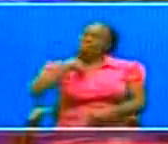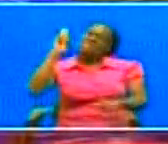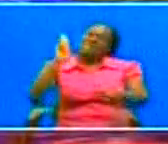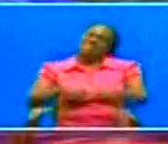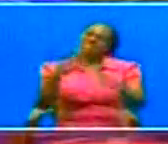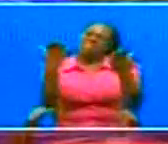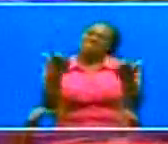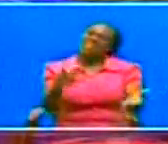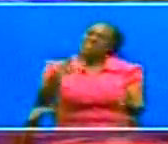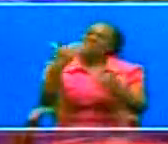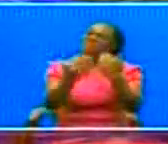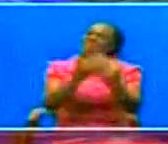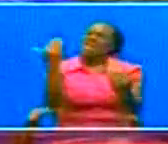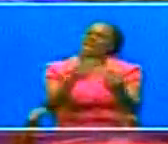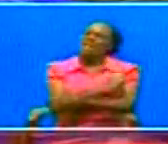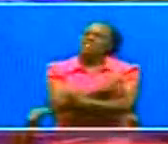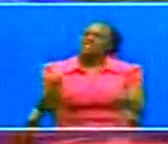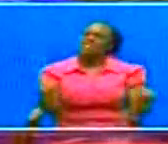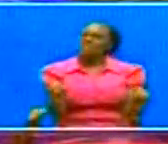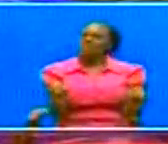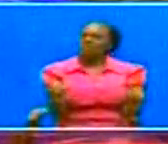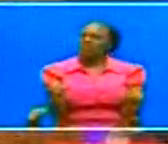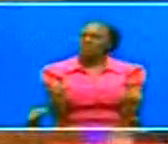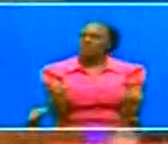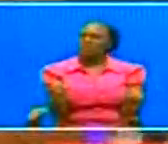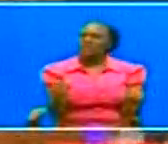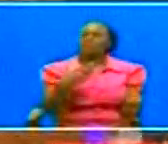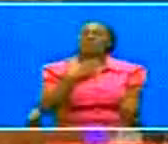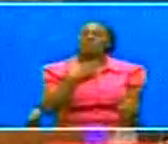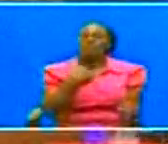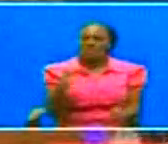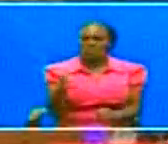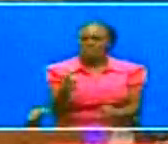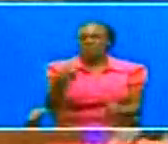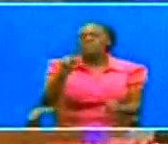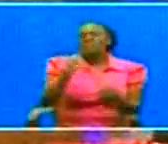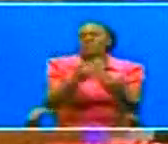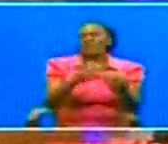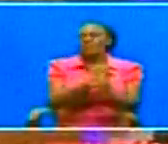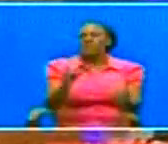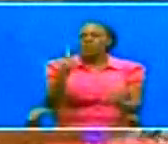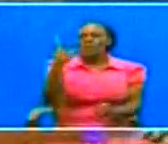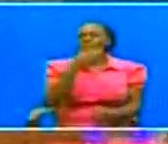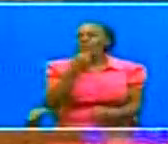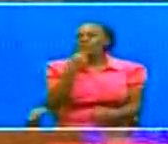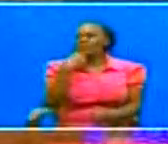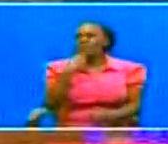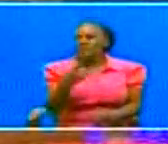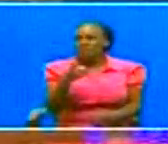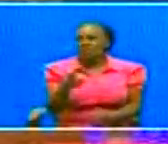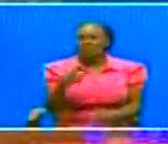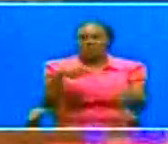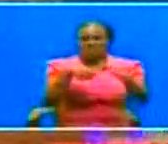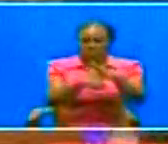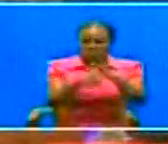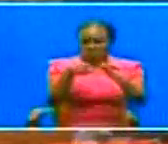Pretty much. They don't care. They're a dime a dozen of artists that want to get in that studio, so they don't care. One guy said to me, you better get under the umbrella